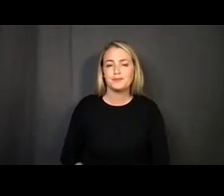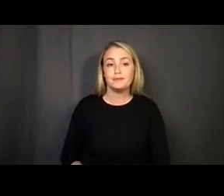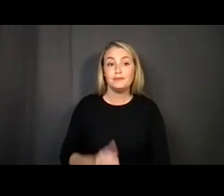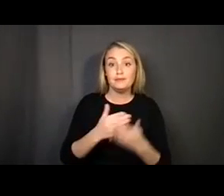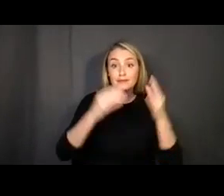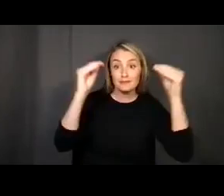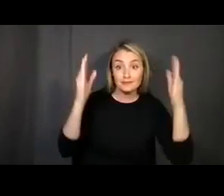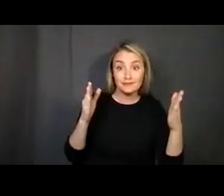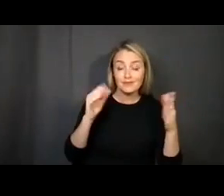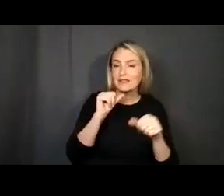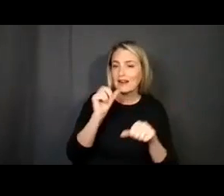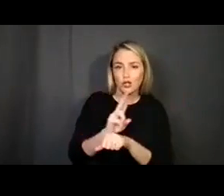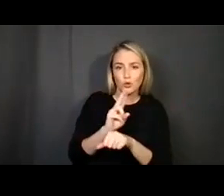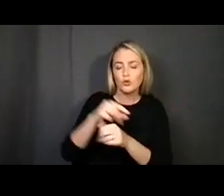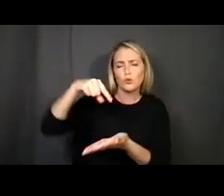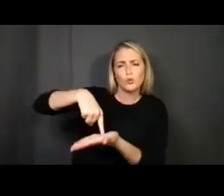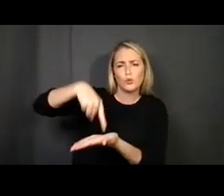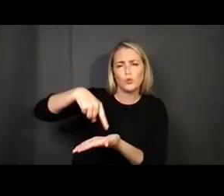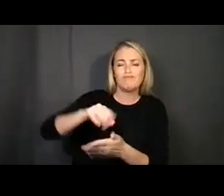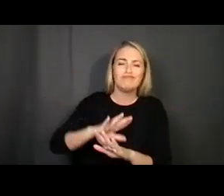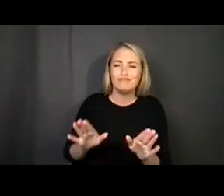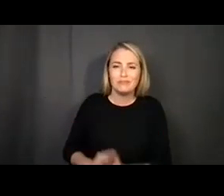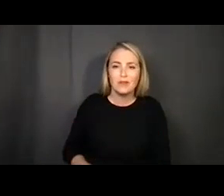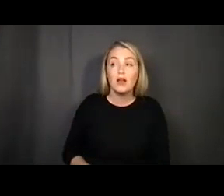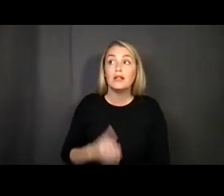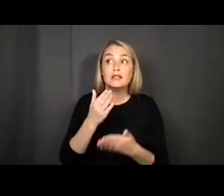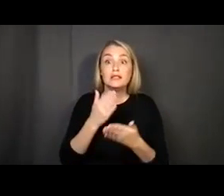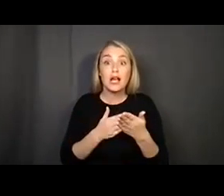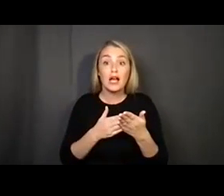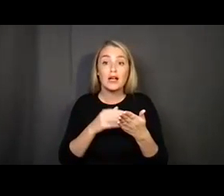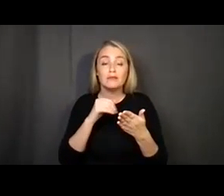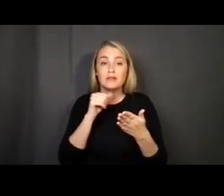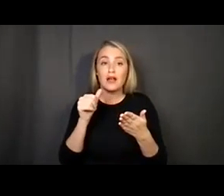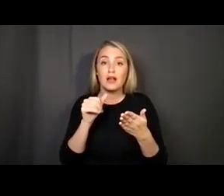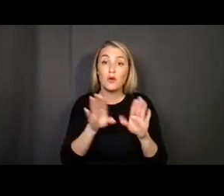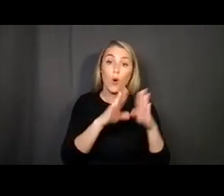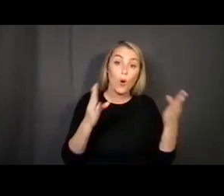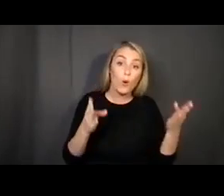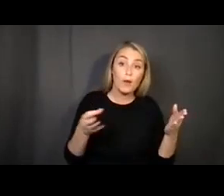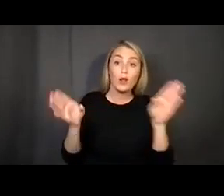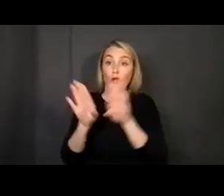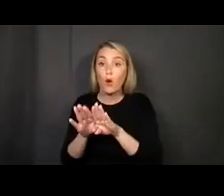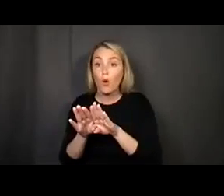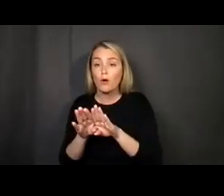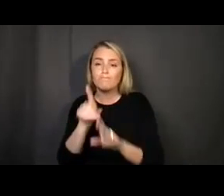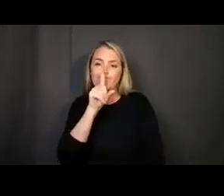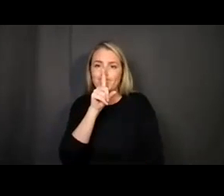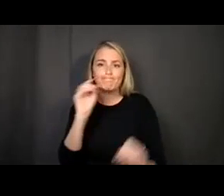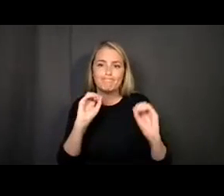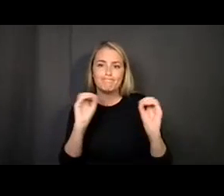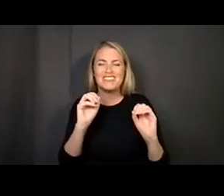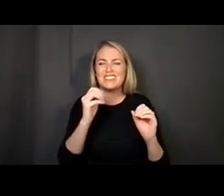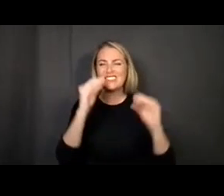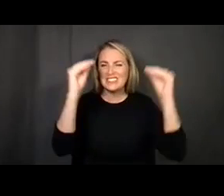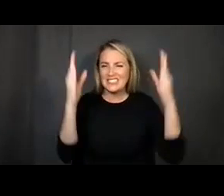don't use a due date, or they don't keep an open date and a close date. So those are differences teacher to teacher,